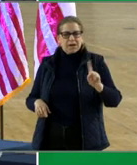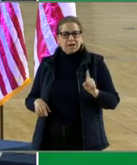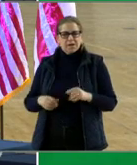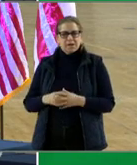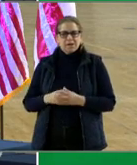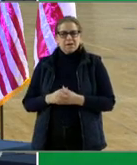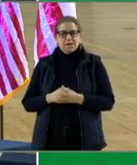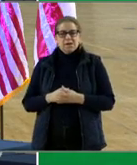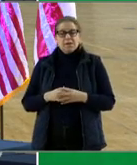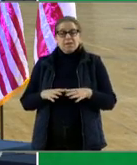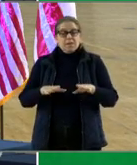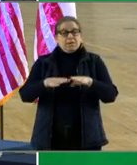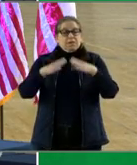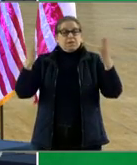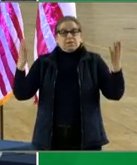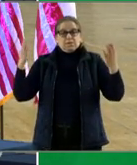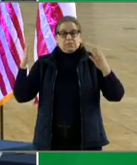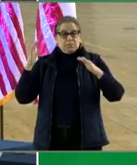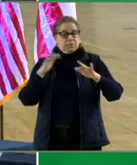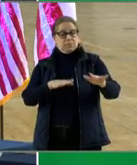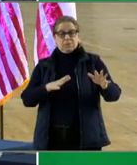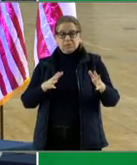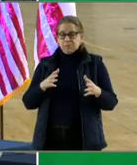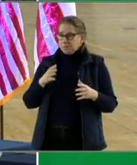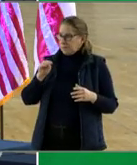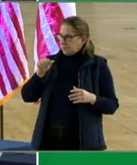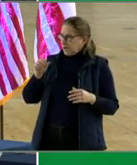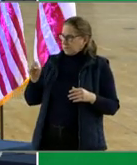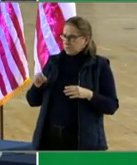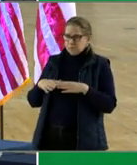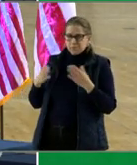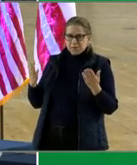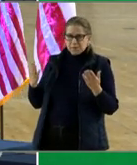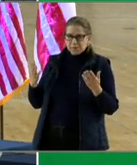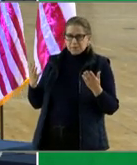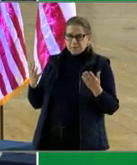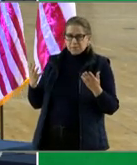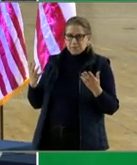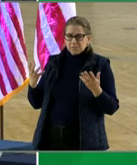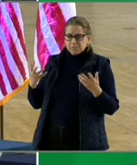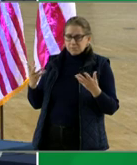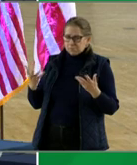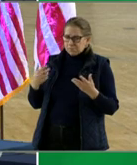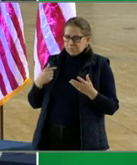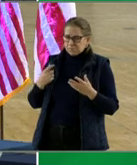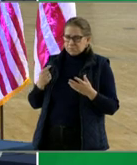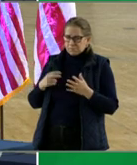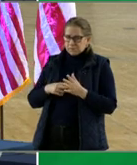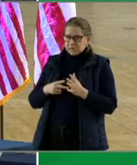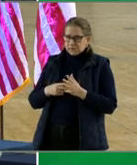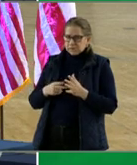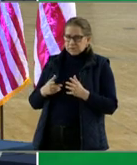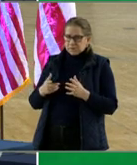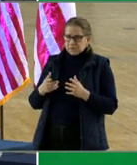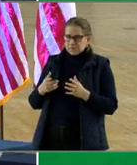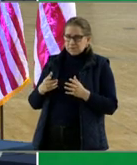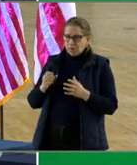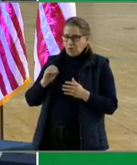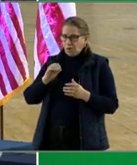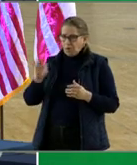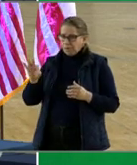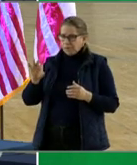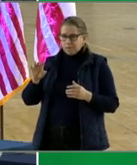that. A mass open facility, meaning I'm going to call it a facility off-site from a hospital. Yes, correct. So part of